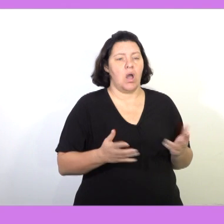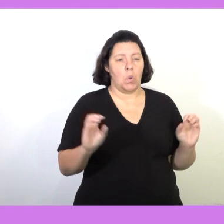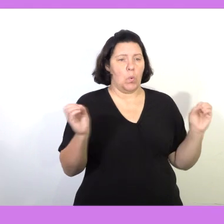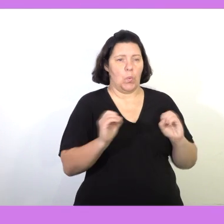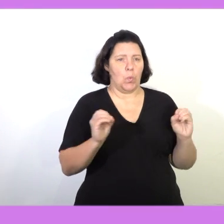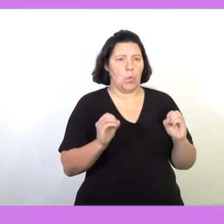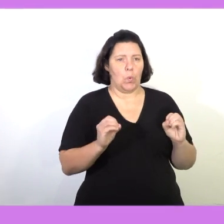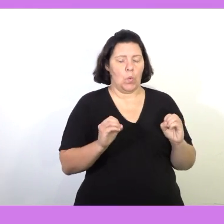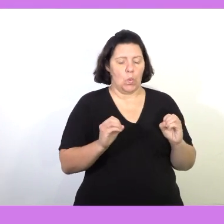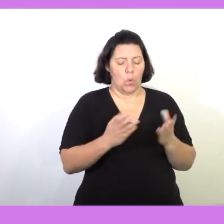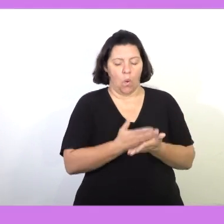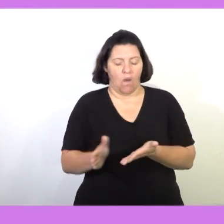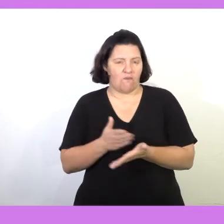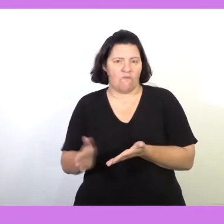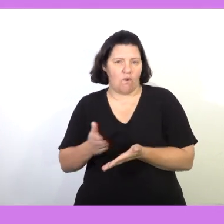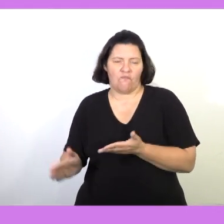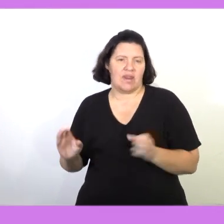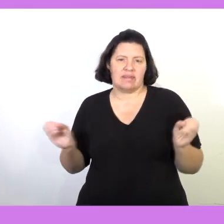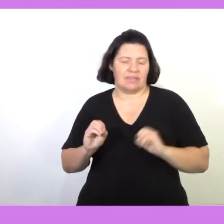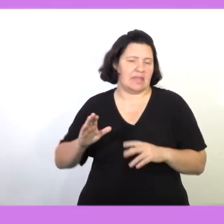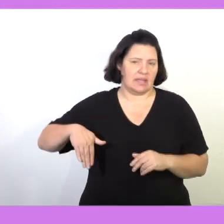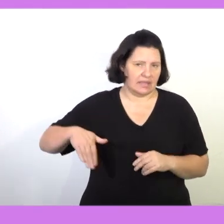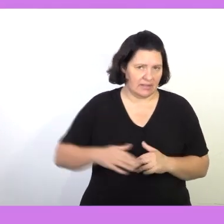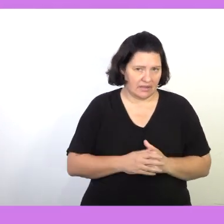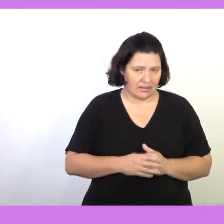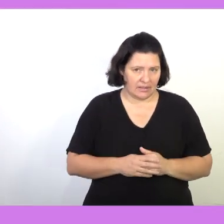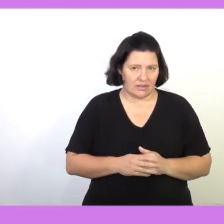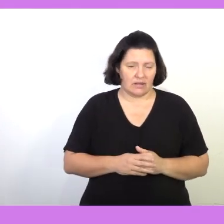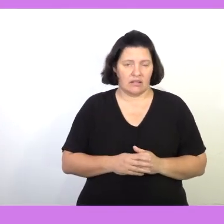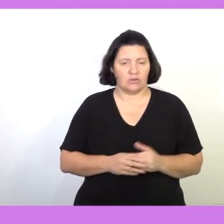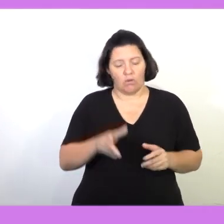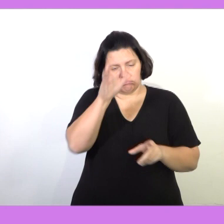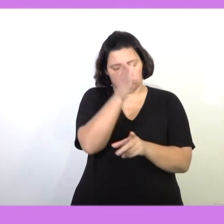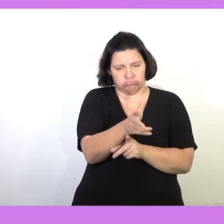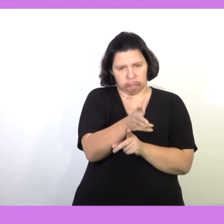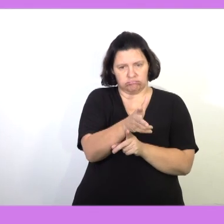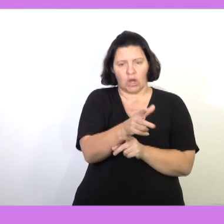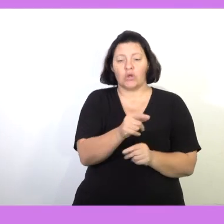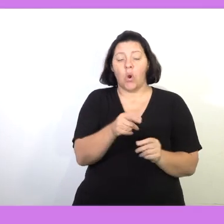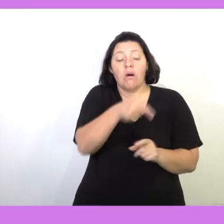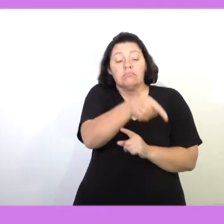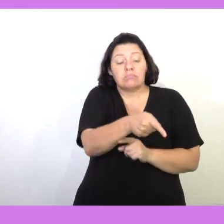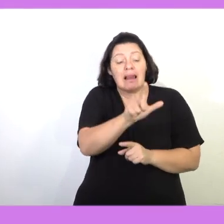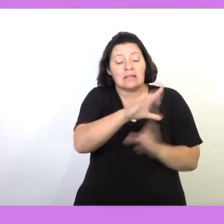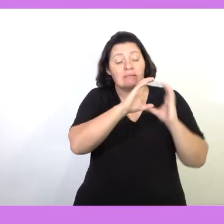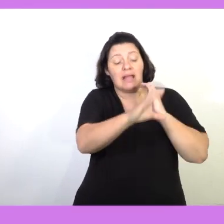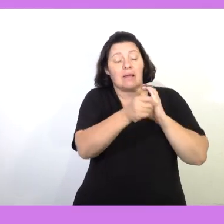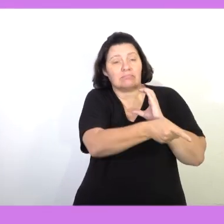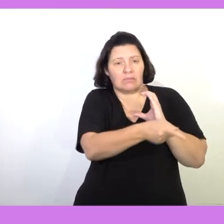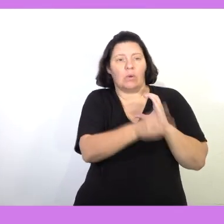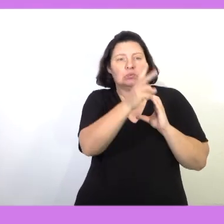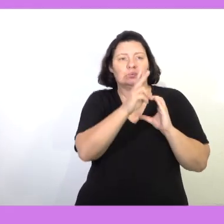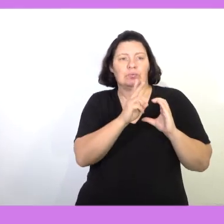to empty the tanker, to fill up the tanker, and then the liters in the tanker were